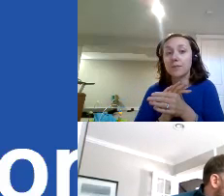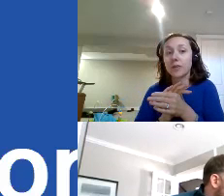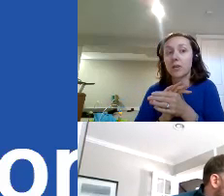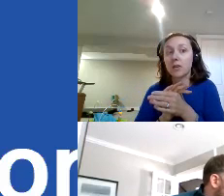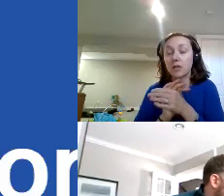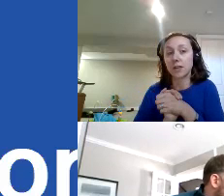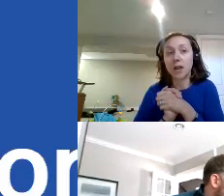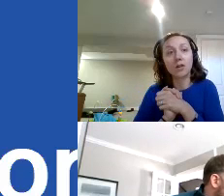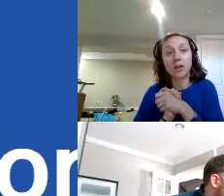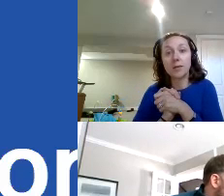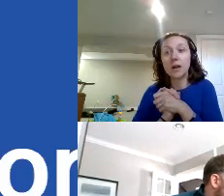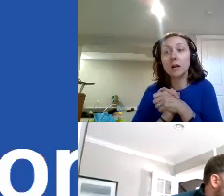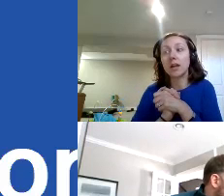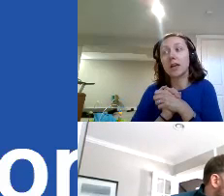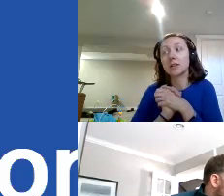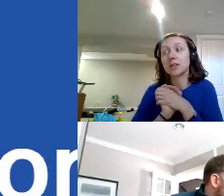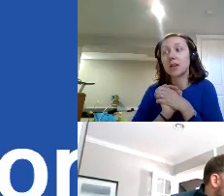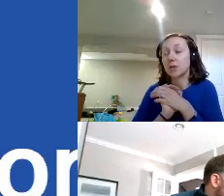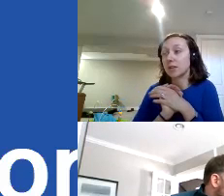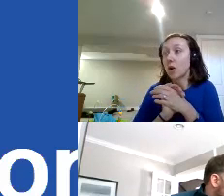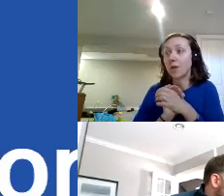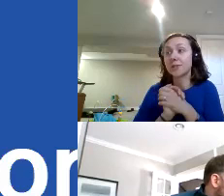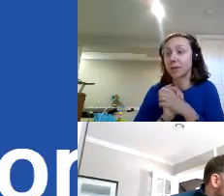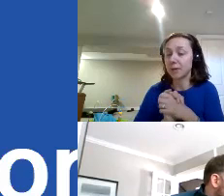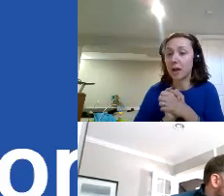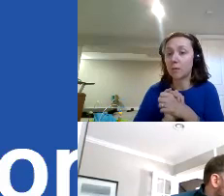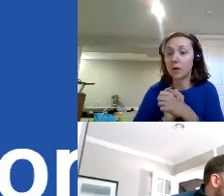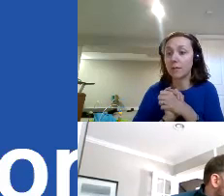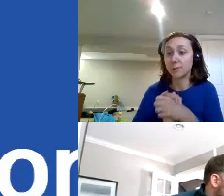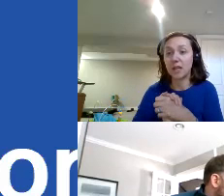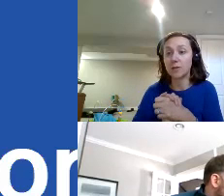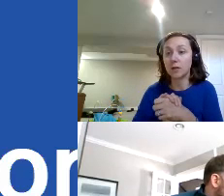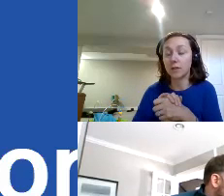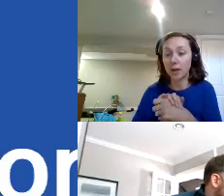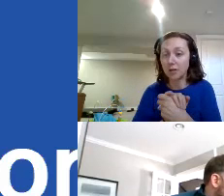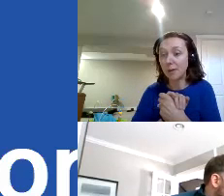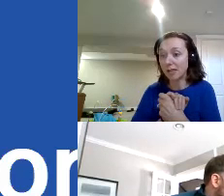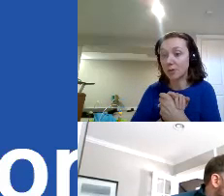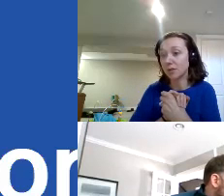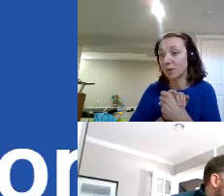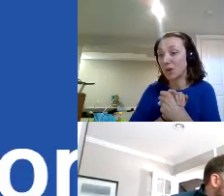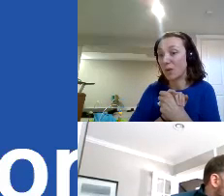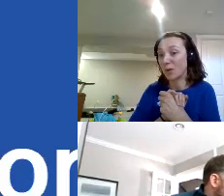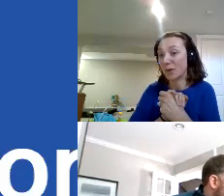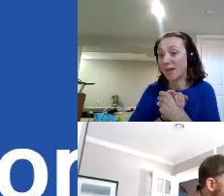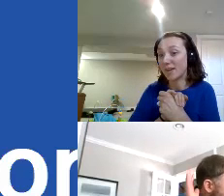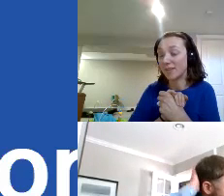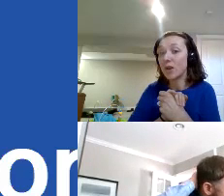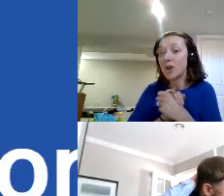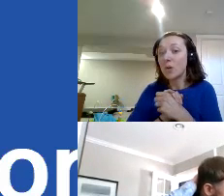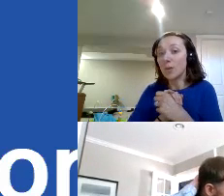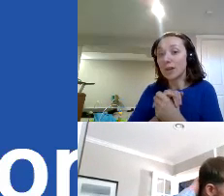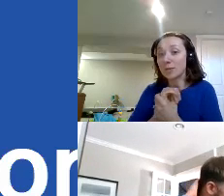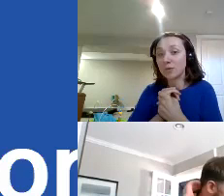also I'll send it out in an email. And it is always really, really helpful if as many of you can fill that out as possible, so that we know what we're doing right